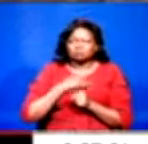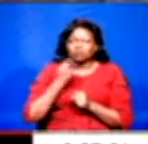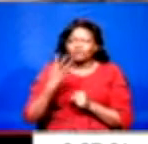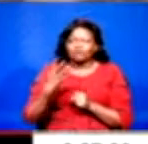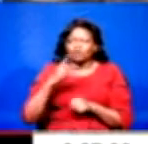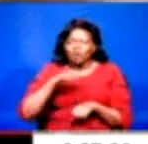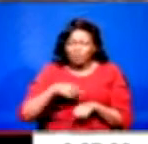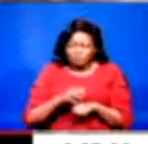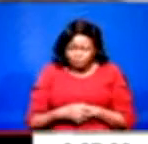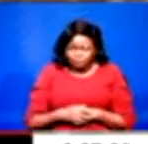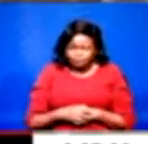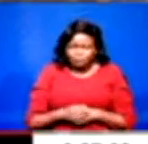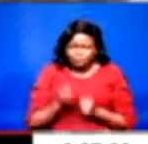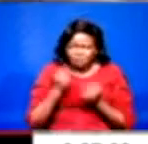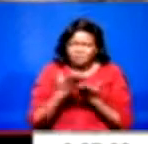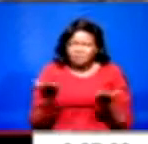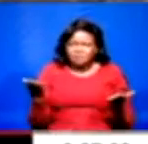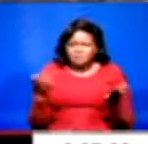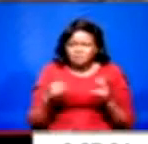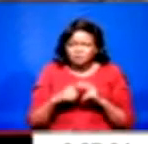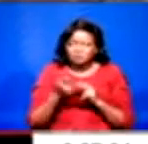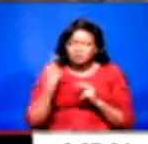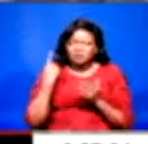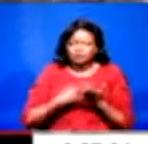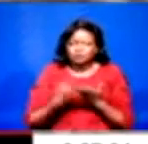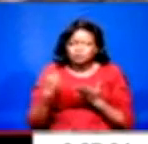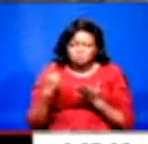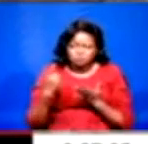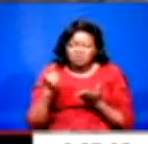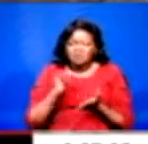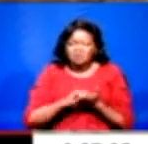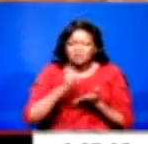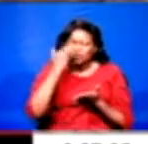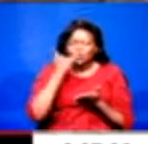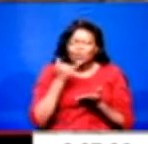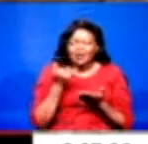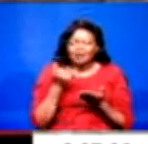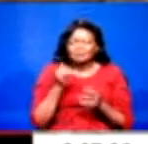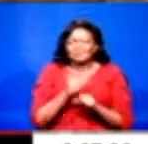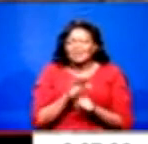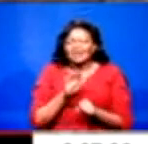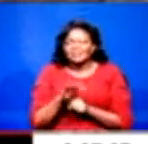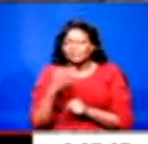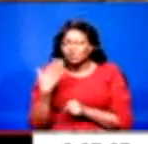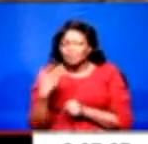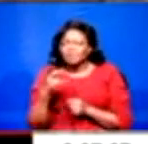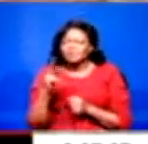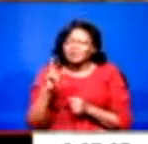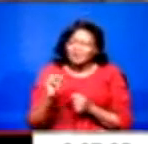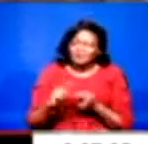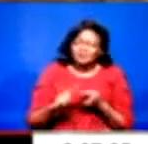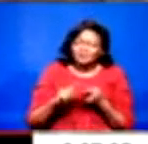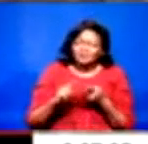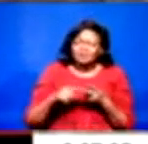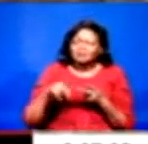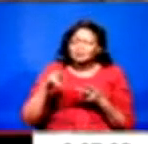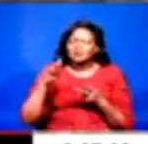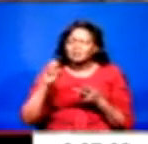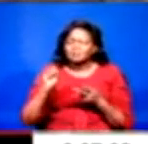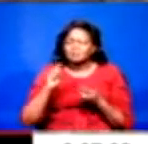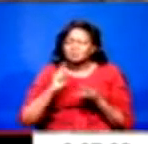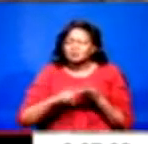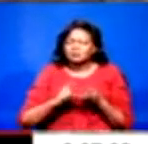that this thing actually rolled out last week, and that's why there was a lot of documentation, the KRA, the CAPS, the